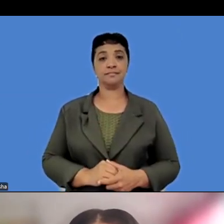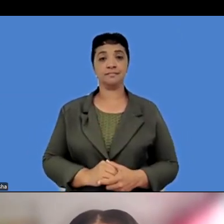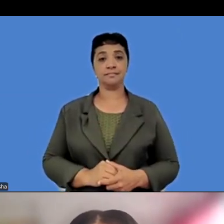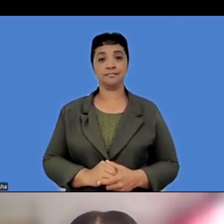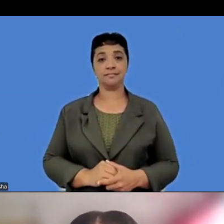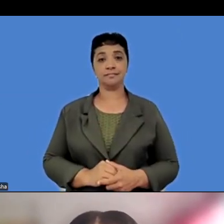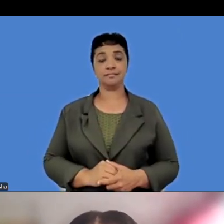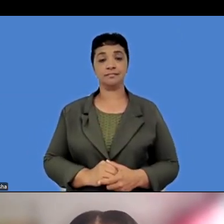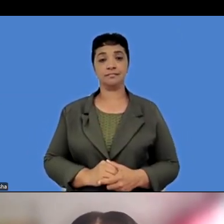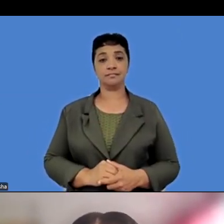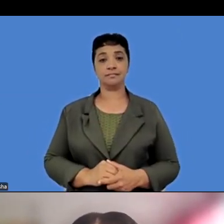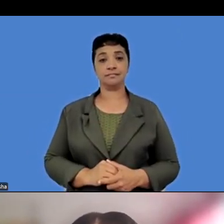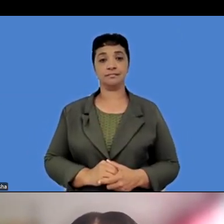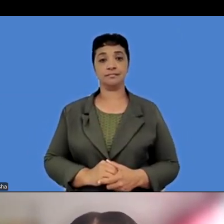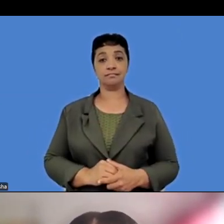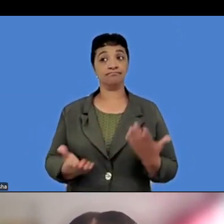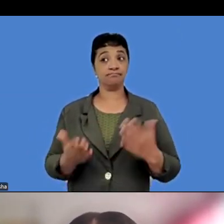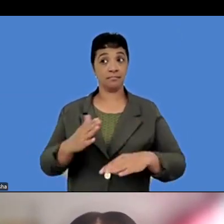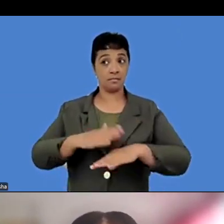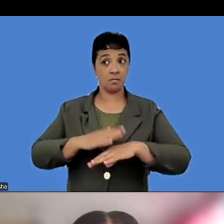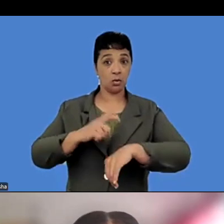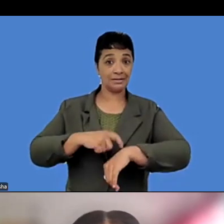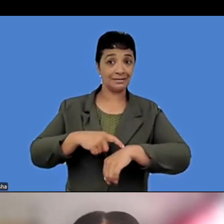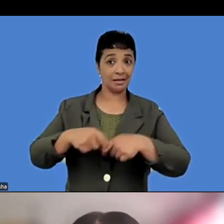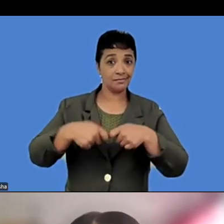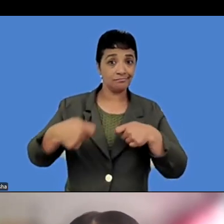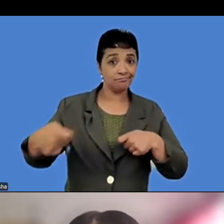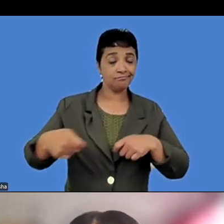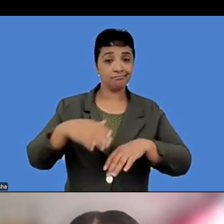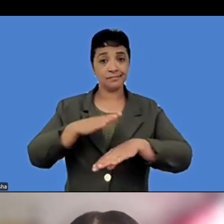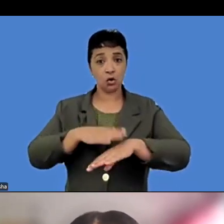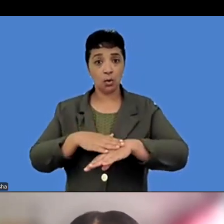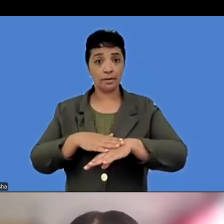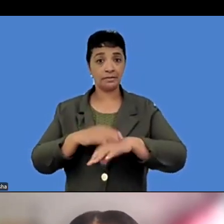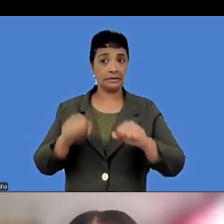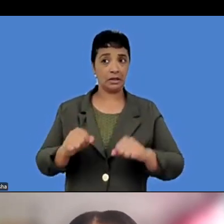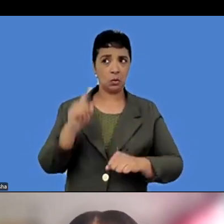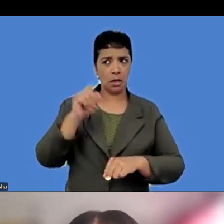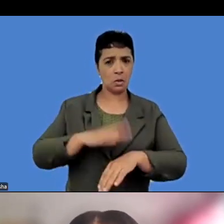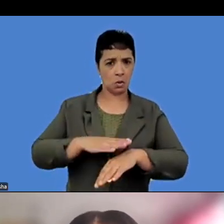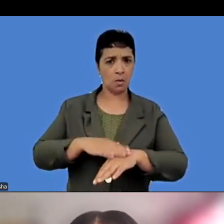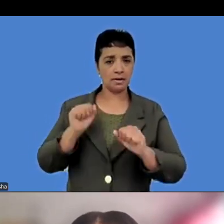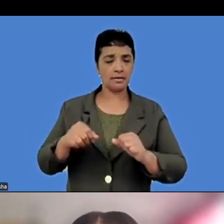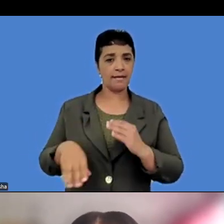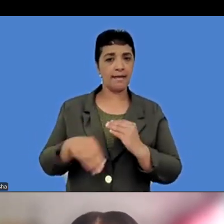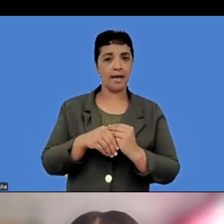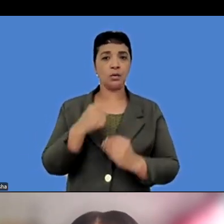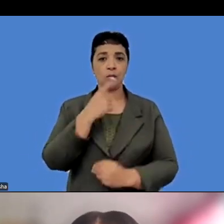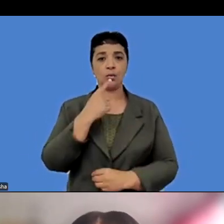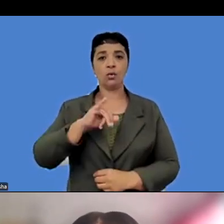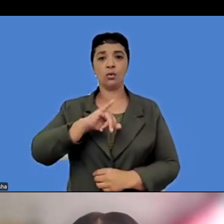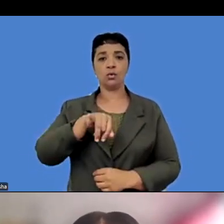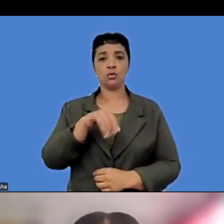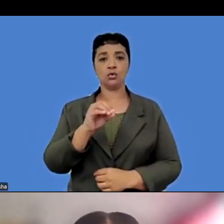any more time for additional comment? I think there is one comment added by Joao in